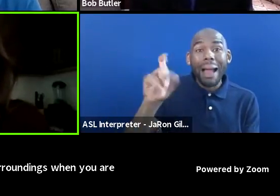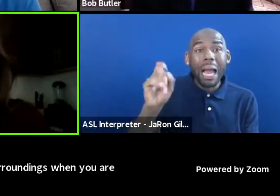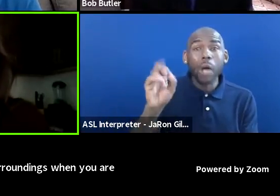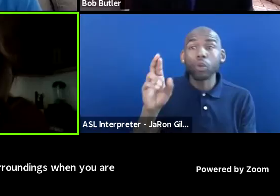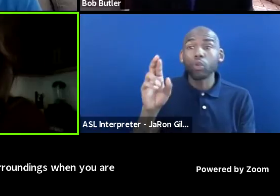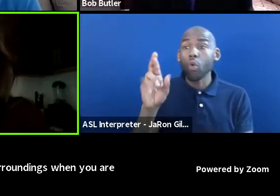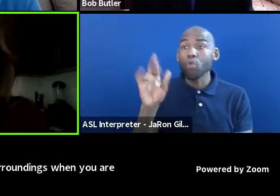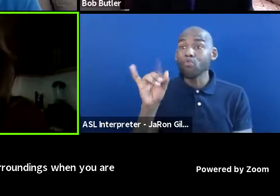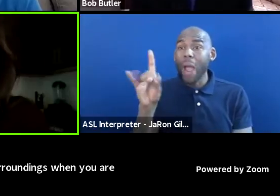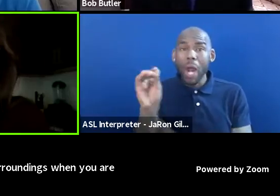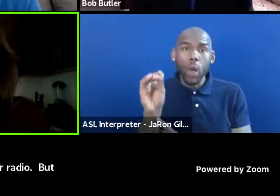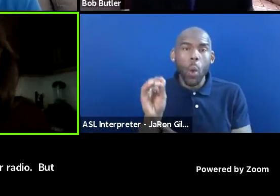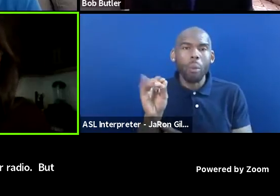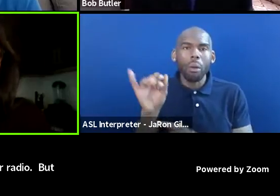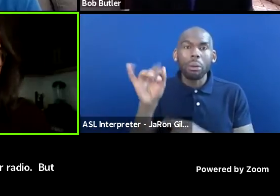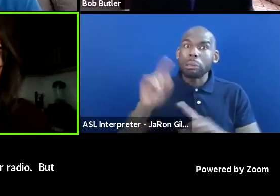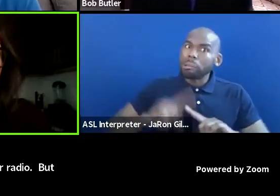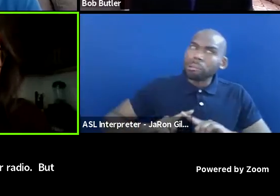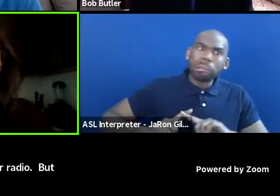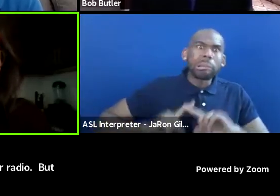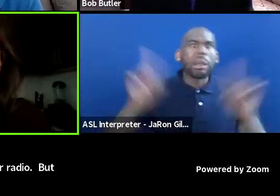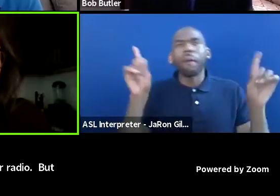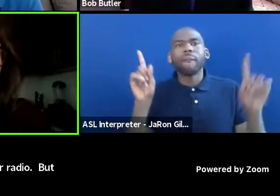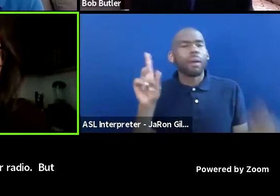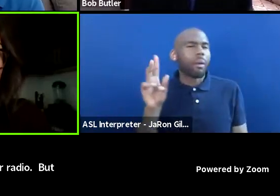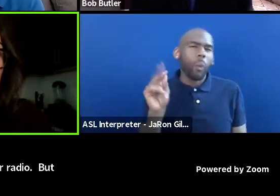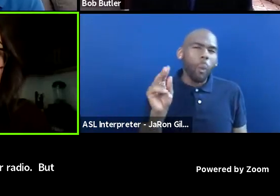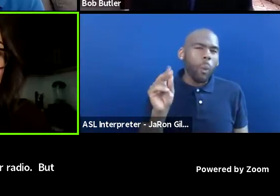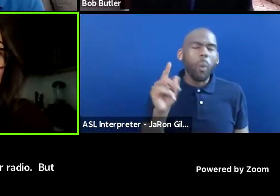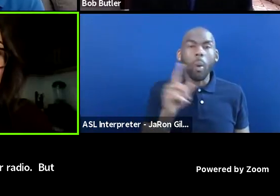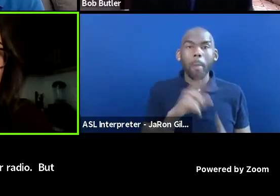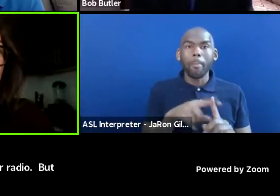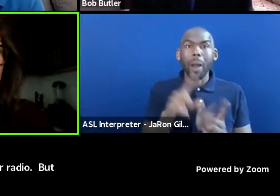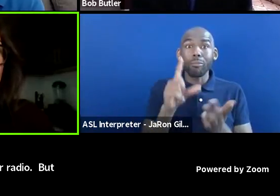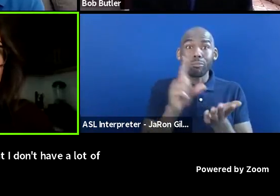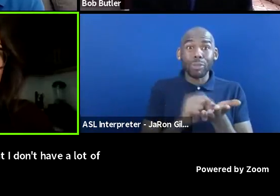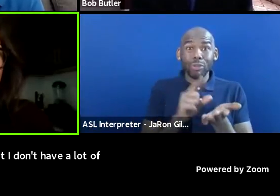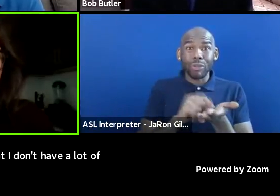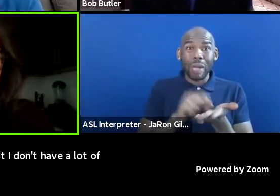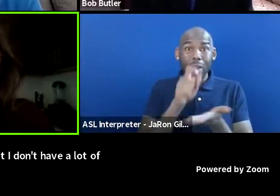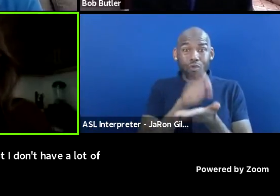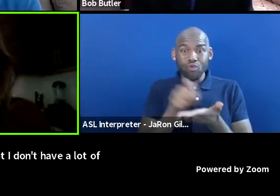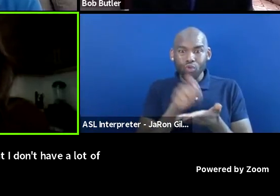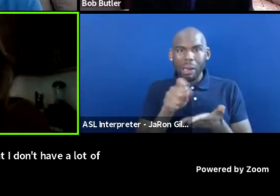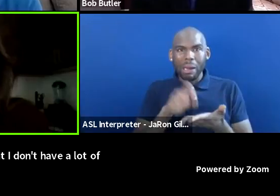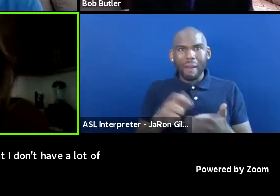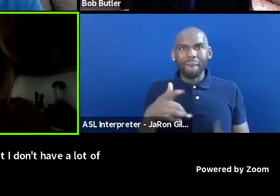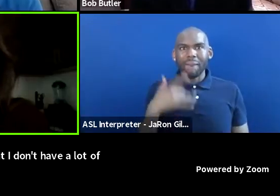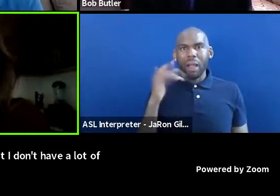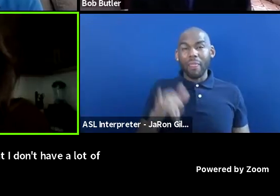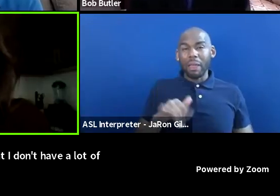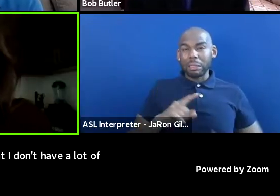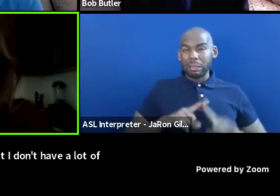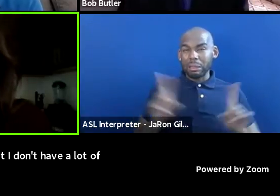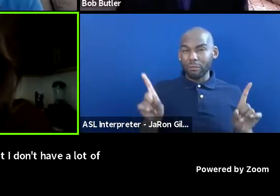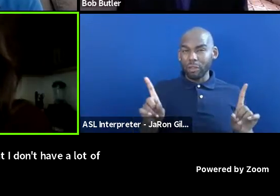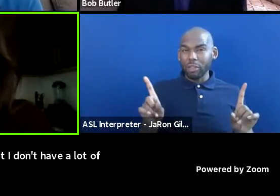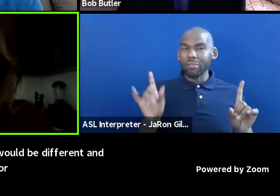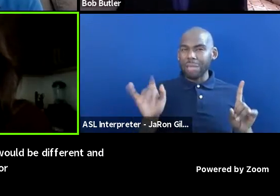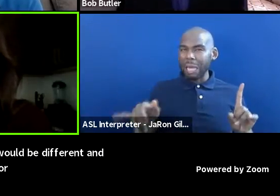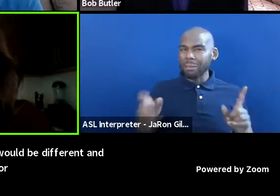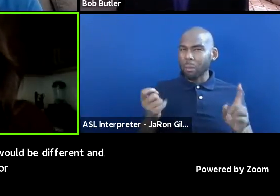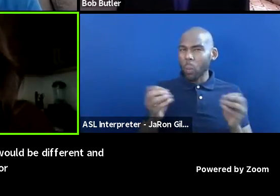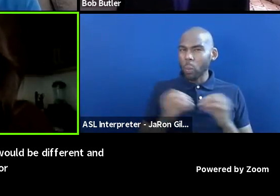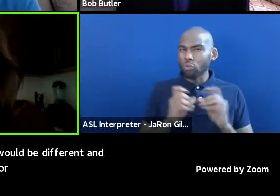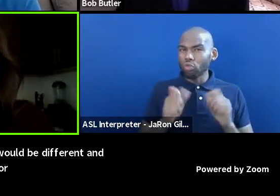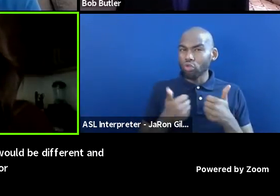different. I don't have a lot of experience with print writing, but I think that would be different and challenging for me. As I always joke that